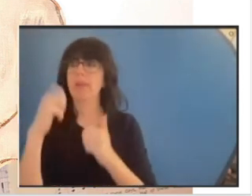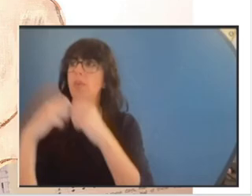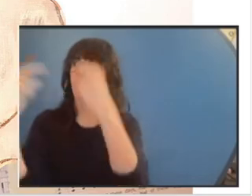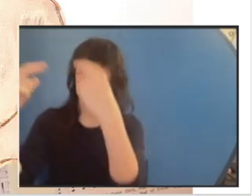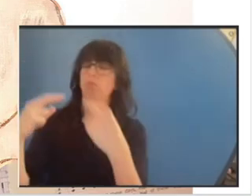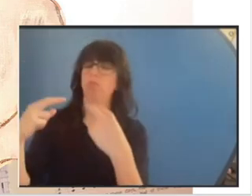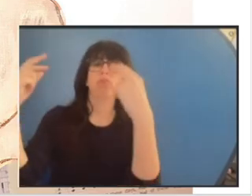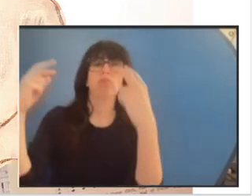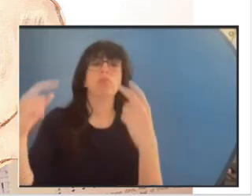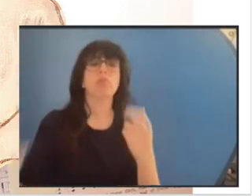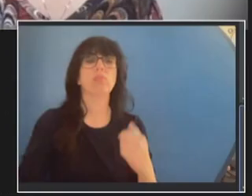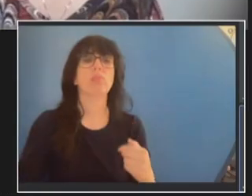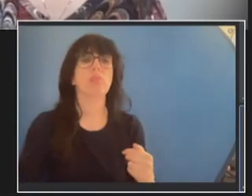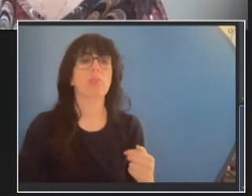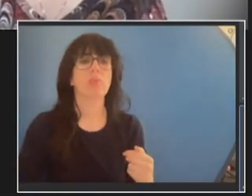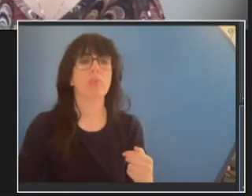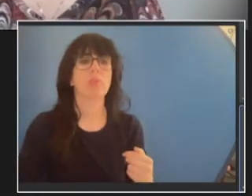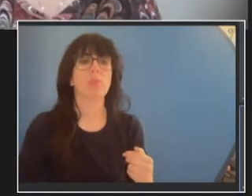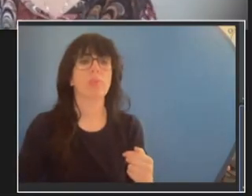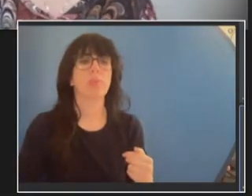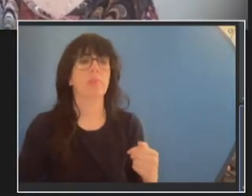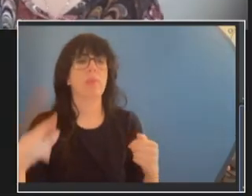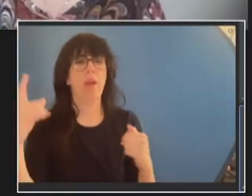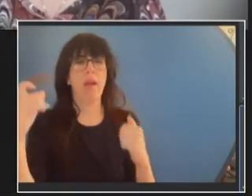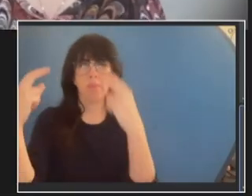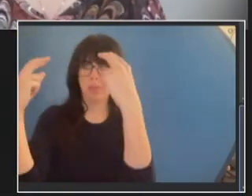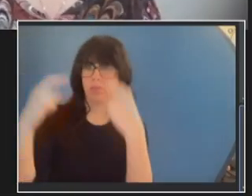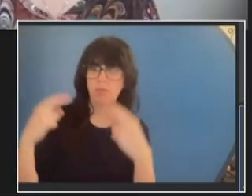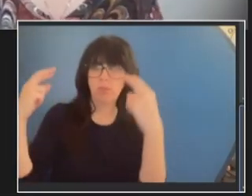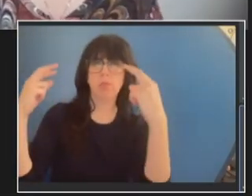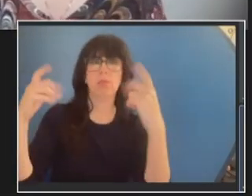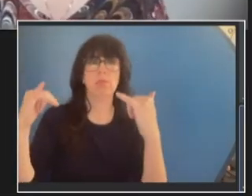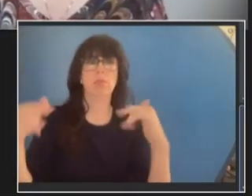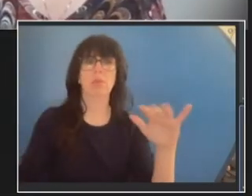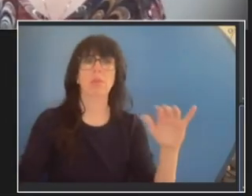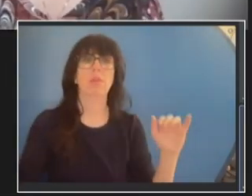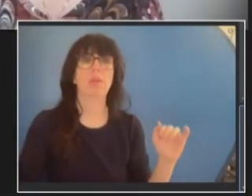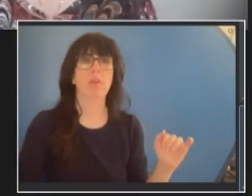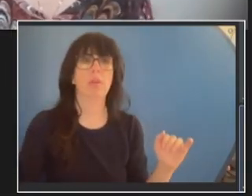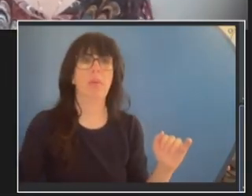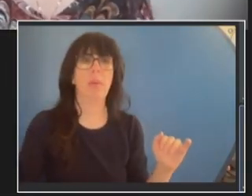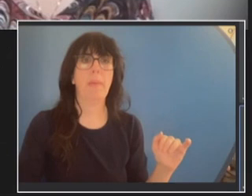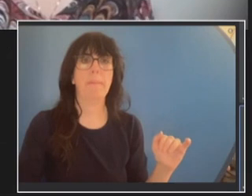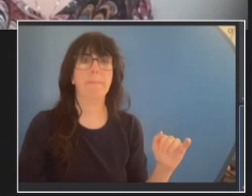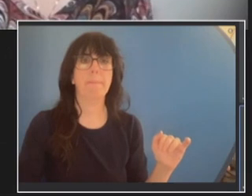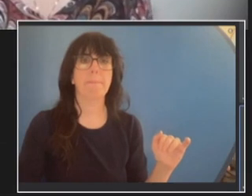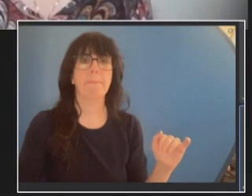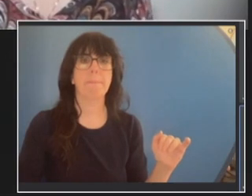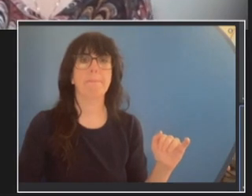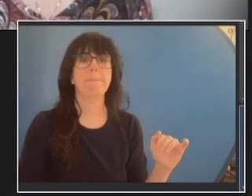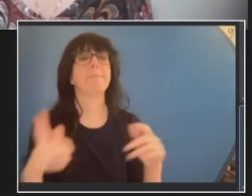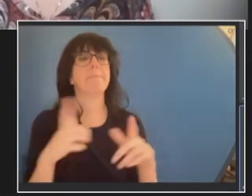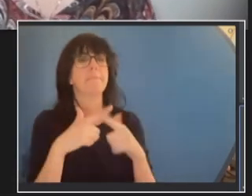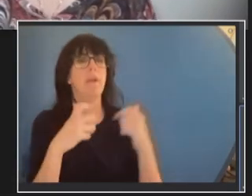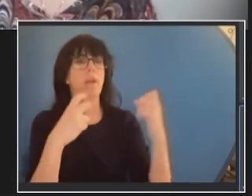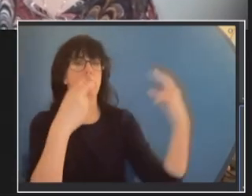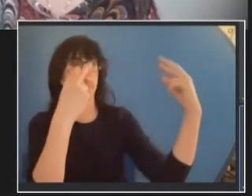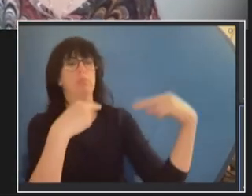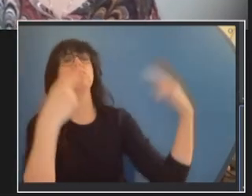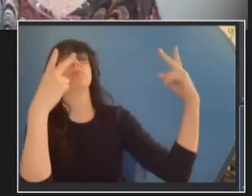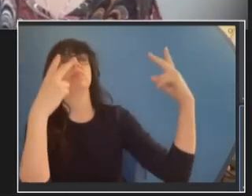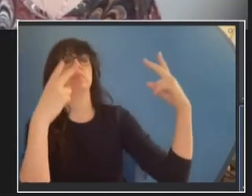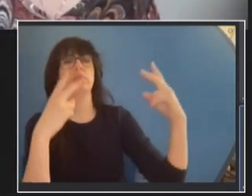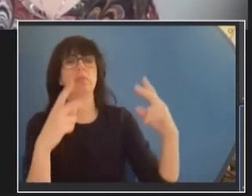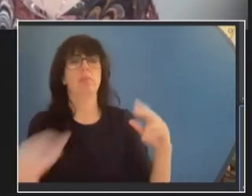I've been scorned. Oh, I've been buked and I've been scorned.